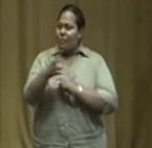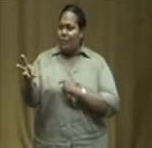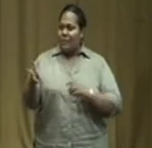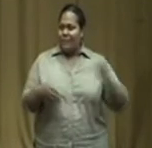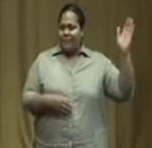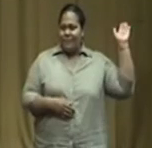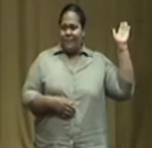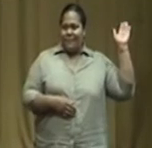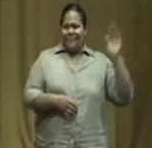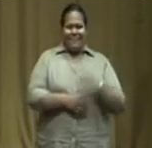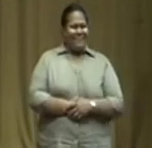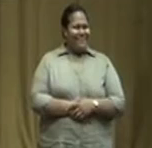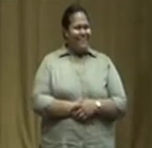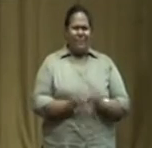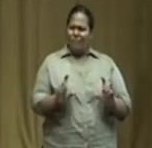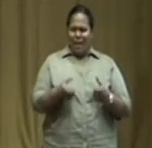password?